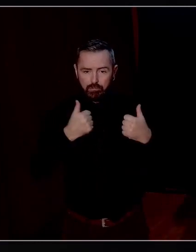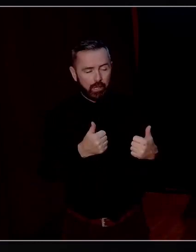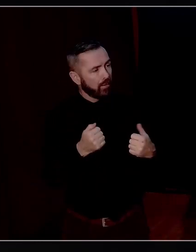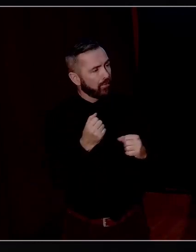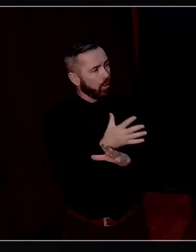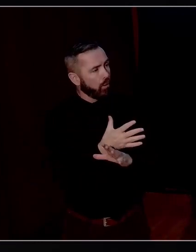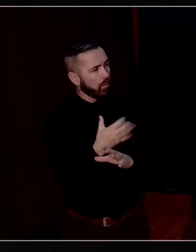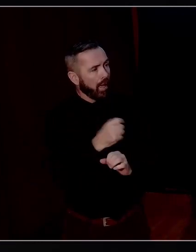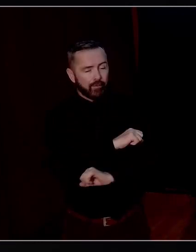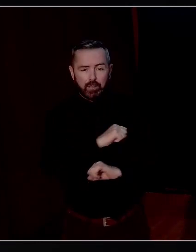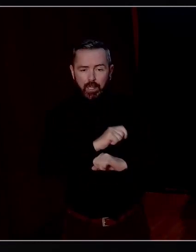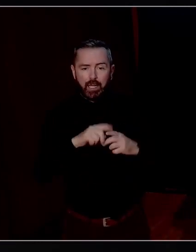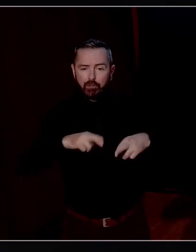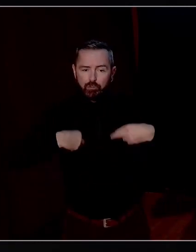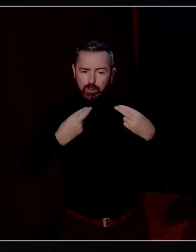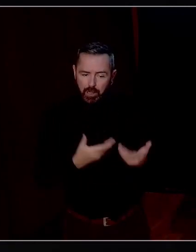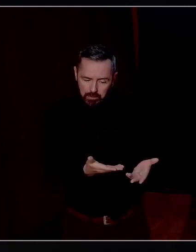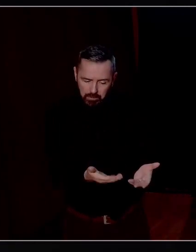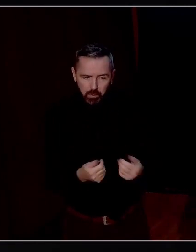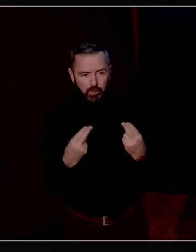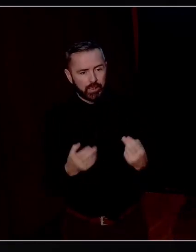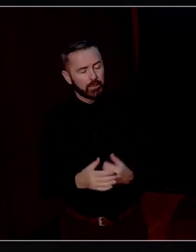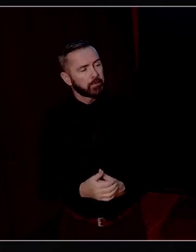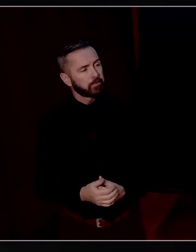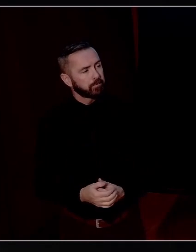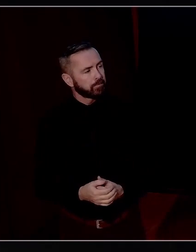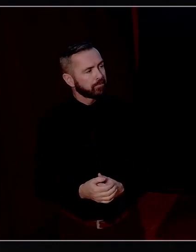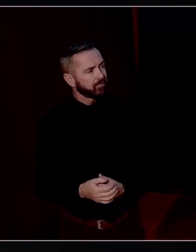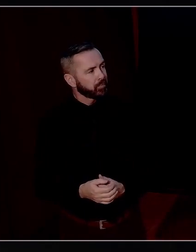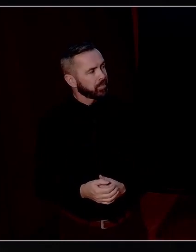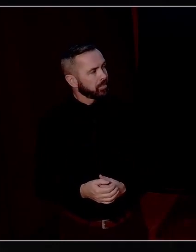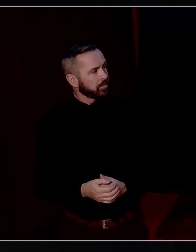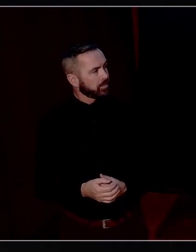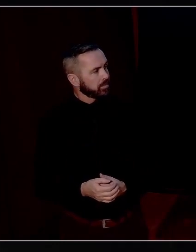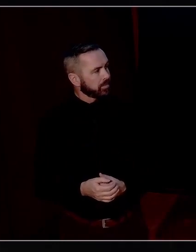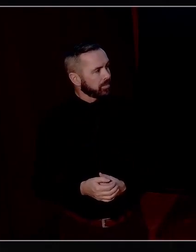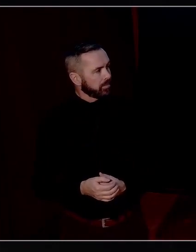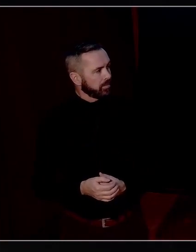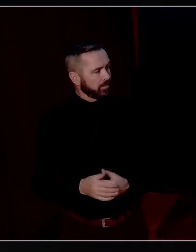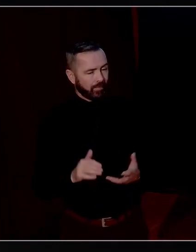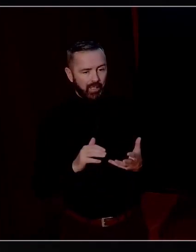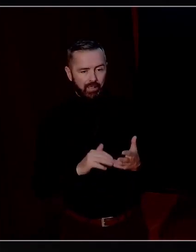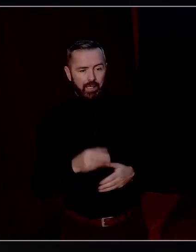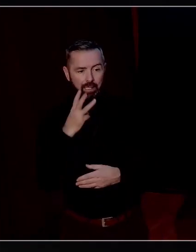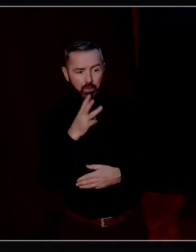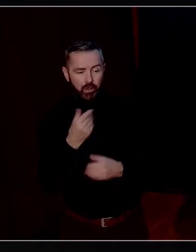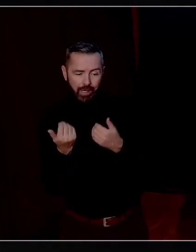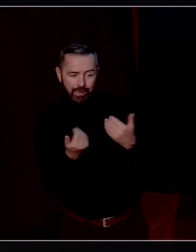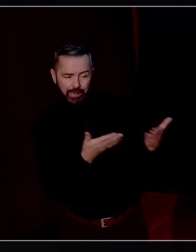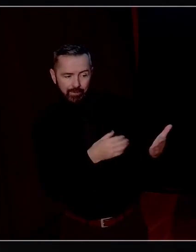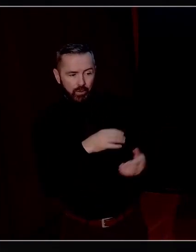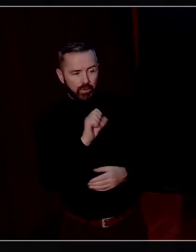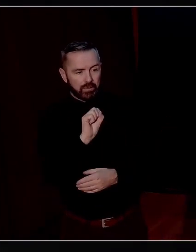each other the space and respect that was required. The last word on the present topic I leave to